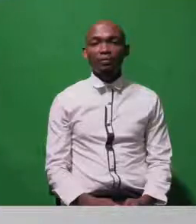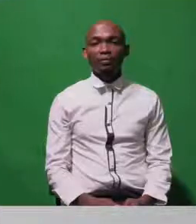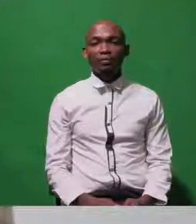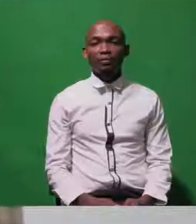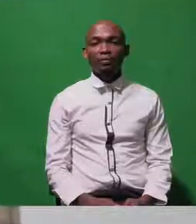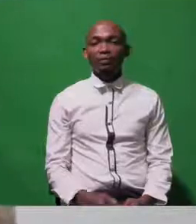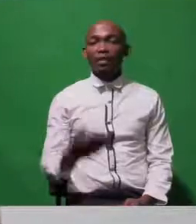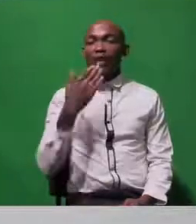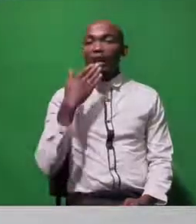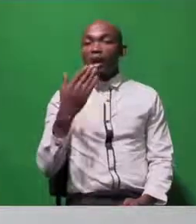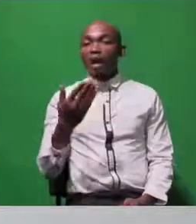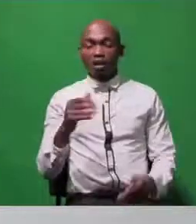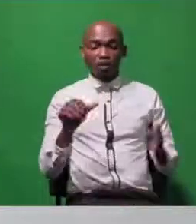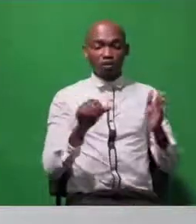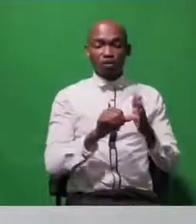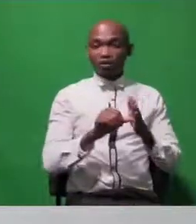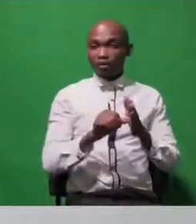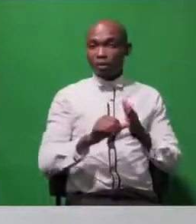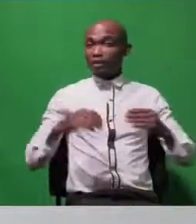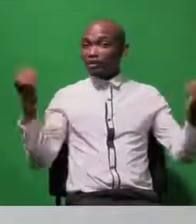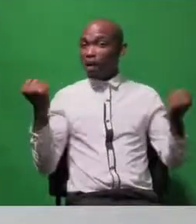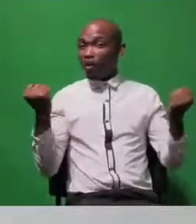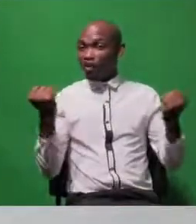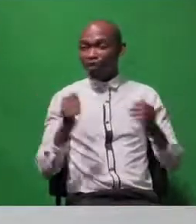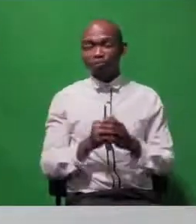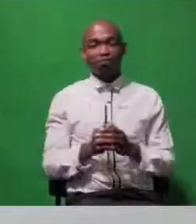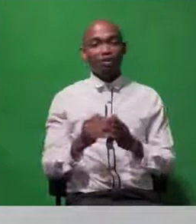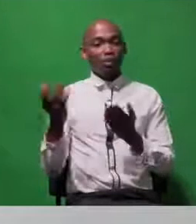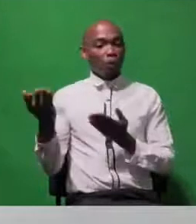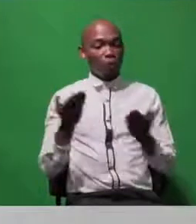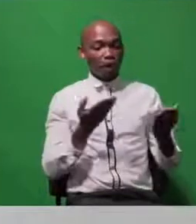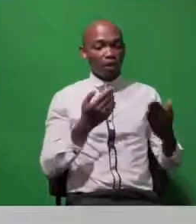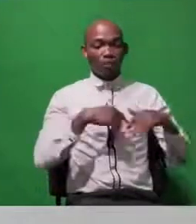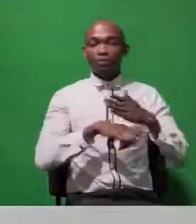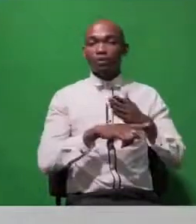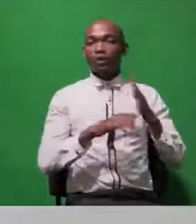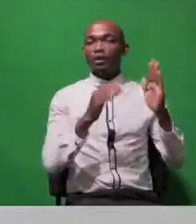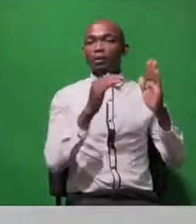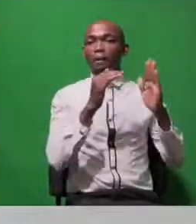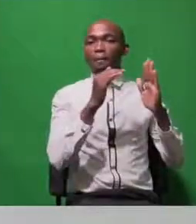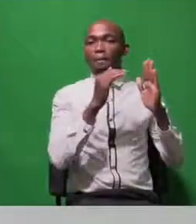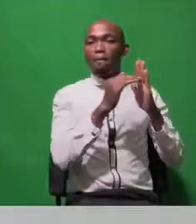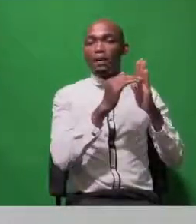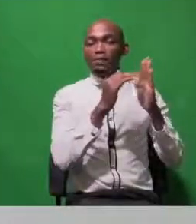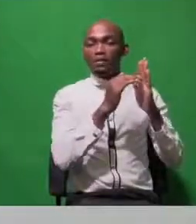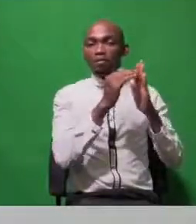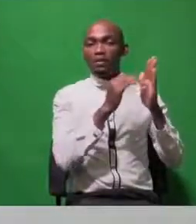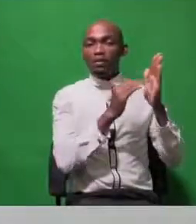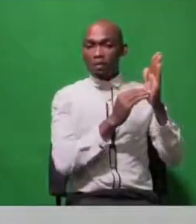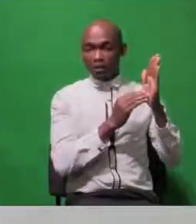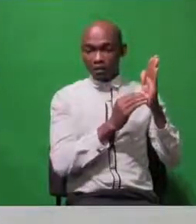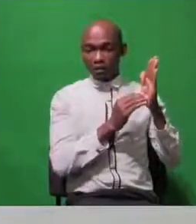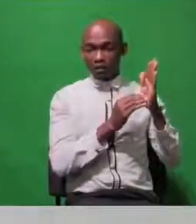Hello students, how are you? Welcome to mathematics class. My name is Teacher Ami